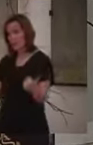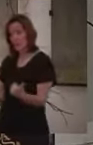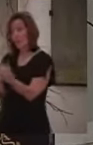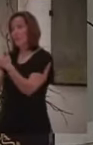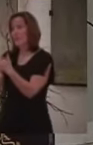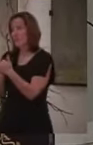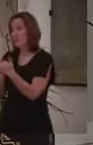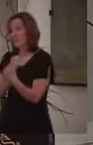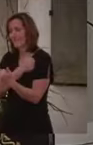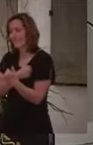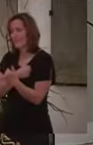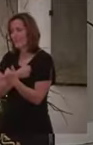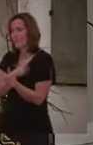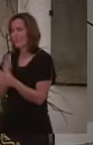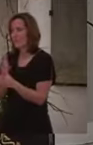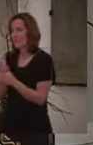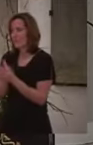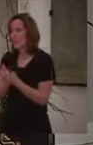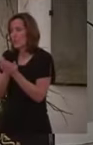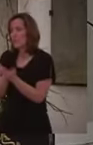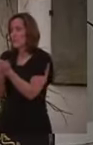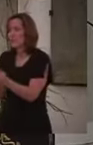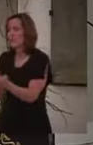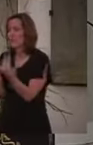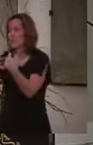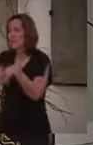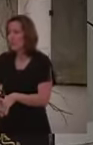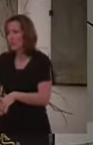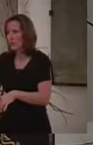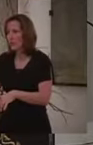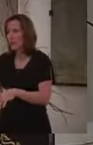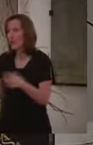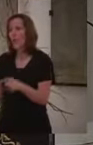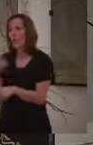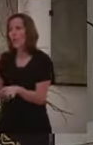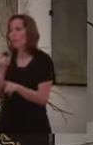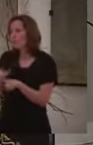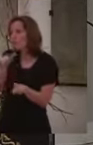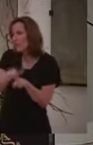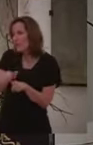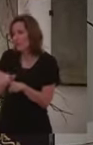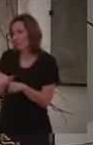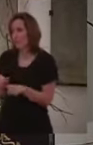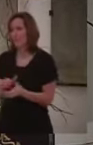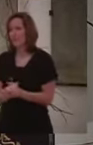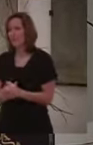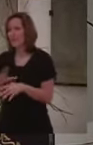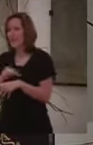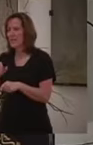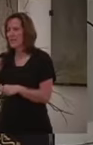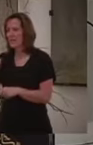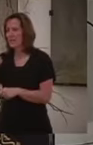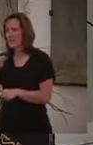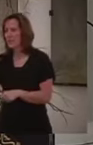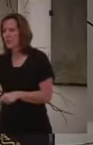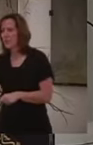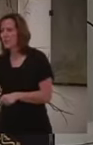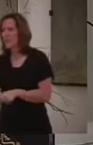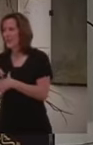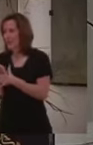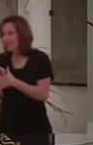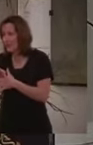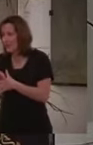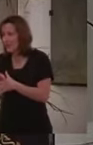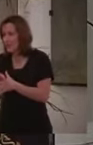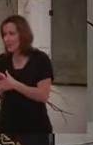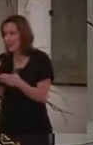establishment, suffering shipwrecks and hunger, imprisonment, ridicule, his mysterious thorn in the flesh, as he calls it. Next